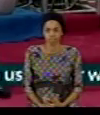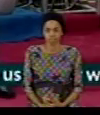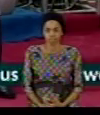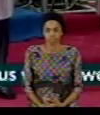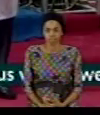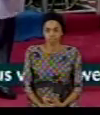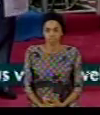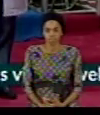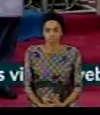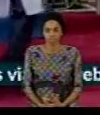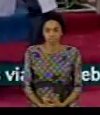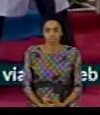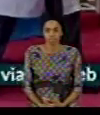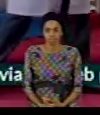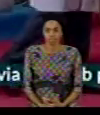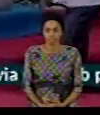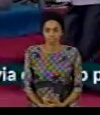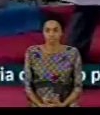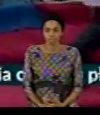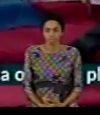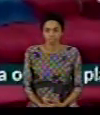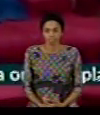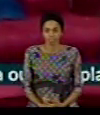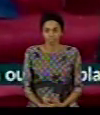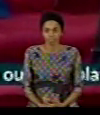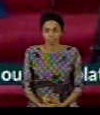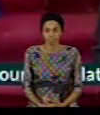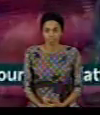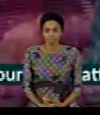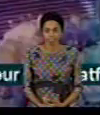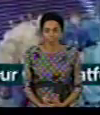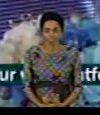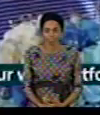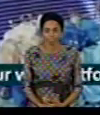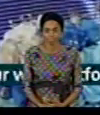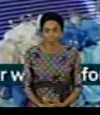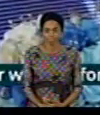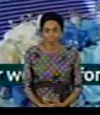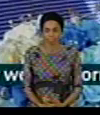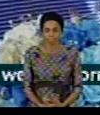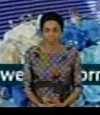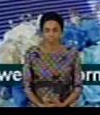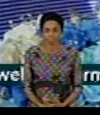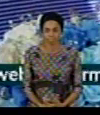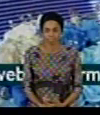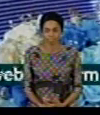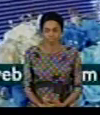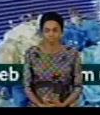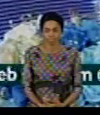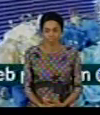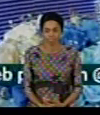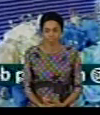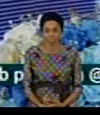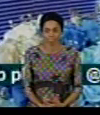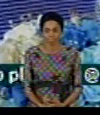Lord. Our Lord is great. Mama, go and enjoy your freedom.